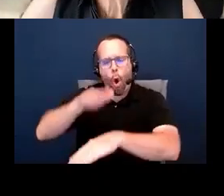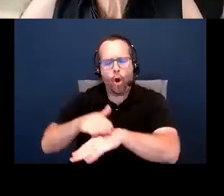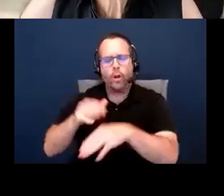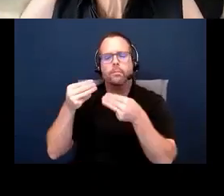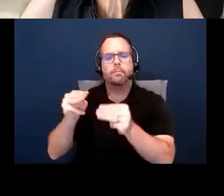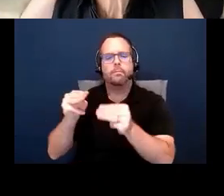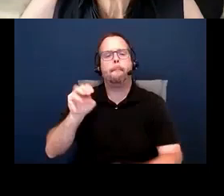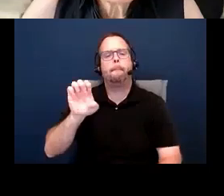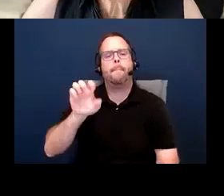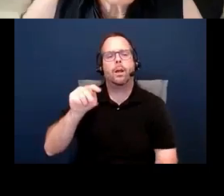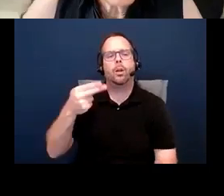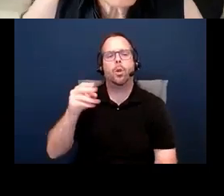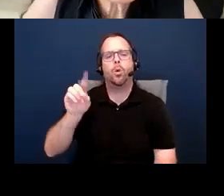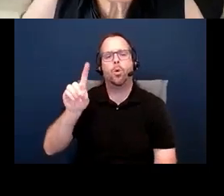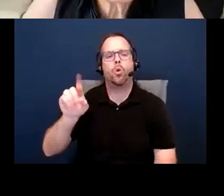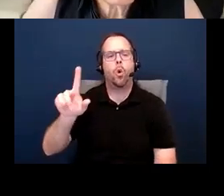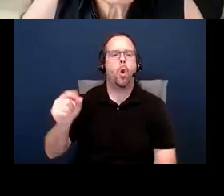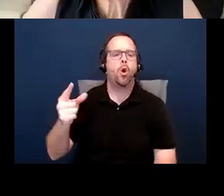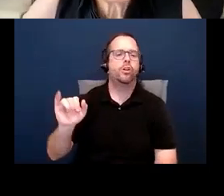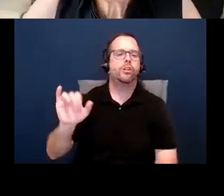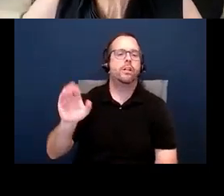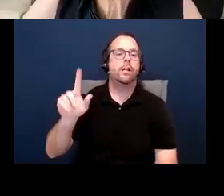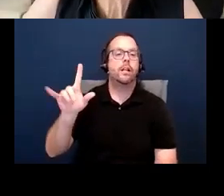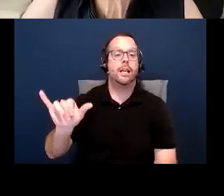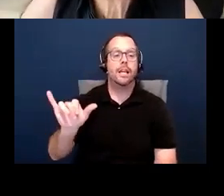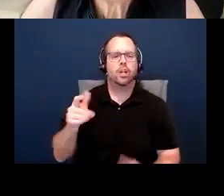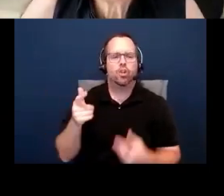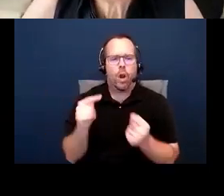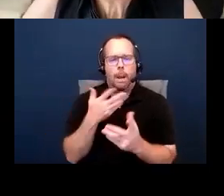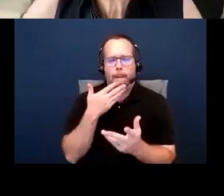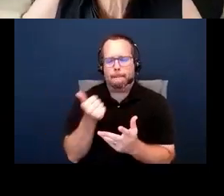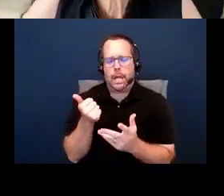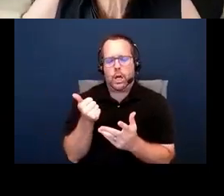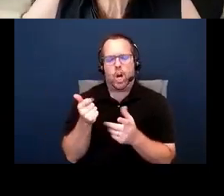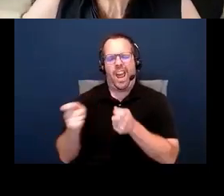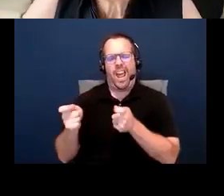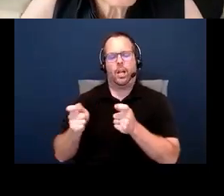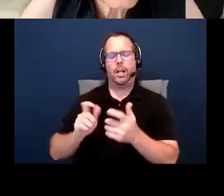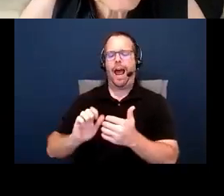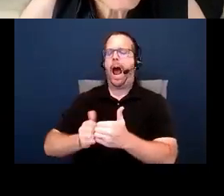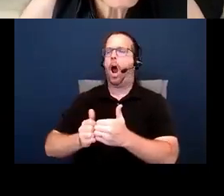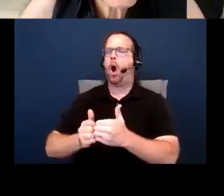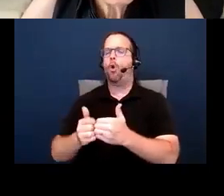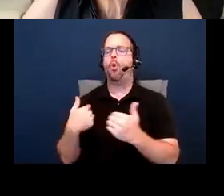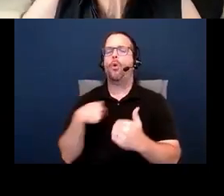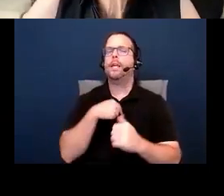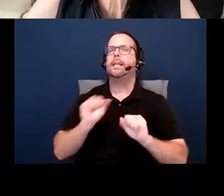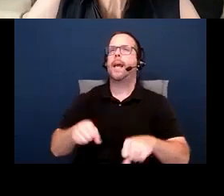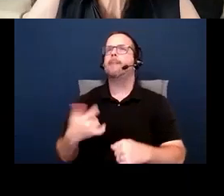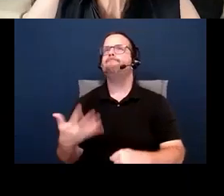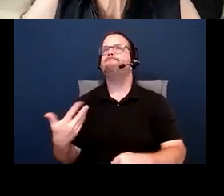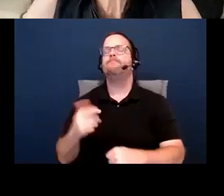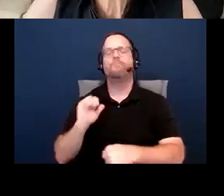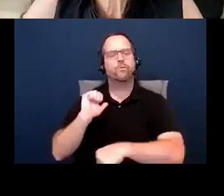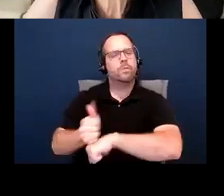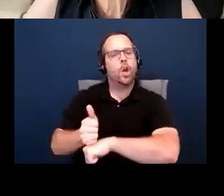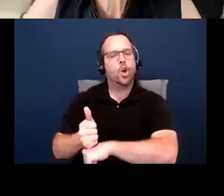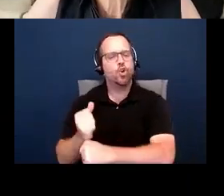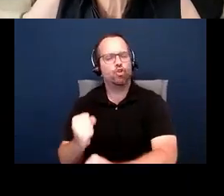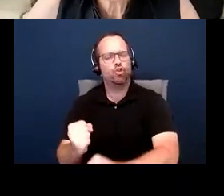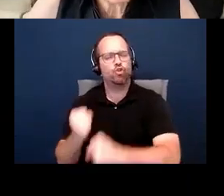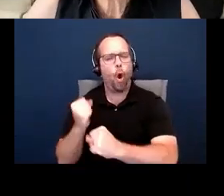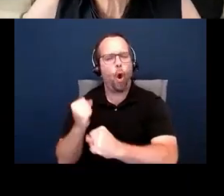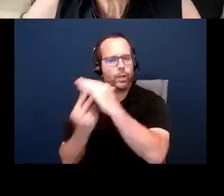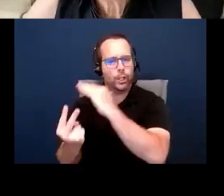is trying to get a better handle on how we can make stronger predictions and what kinds of impact we